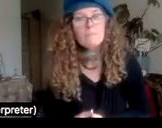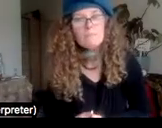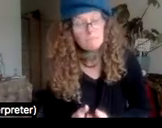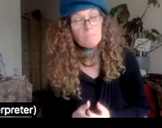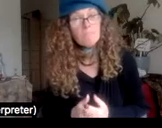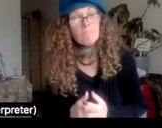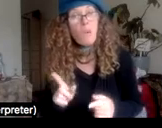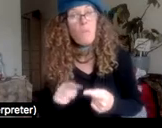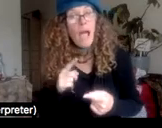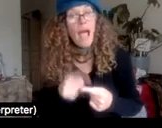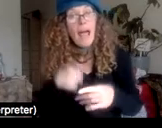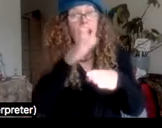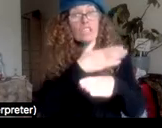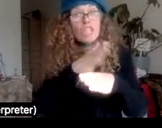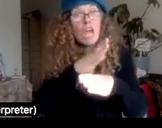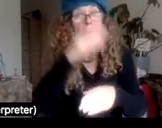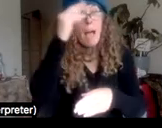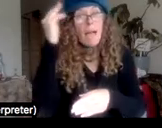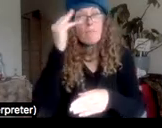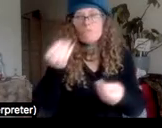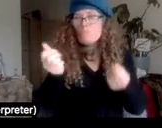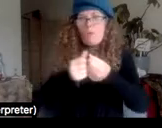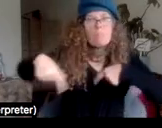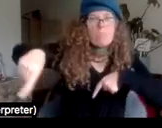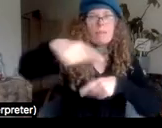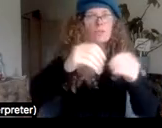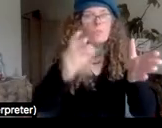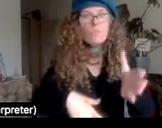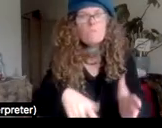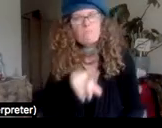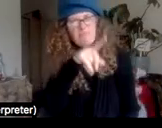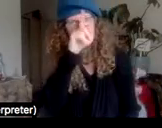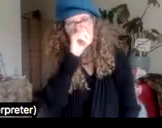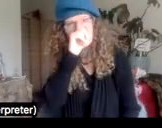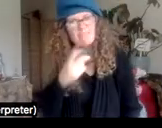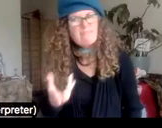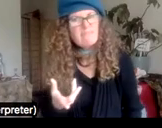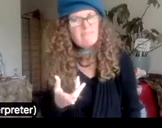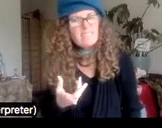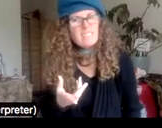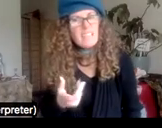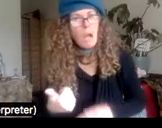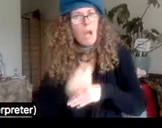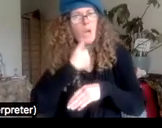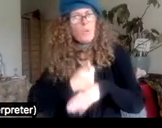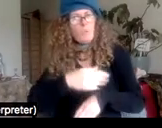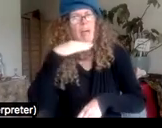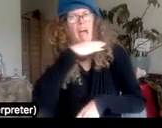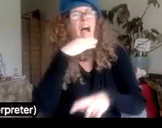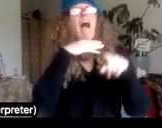When I shared my memories with students, they were skeptical to the point of accusing me of